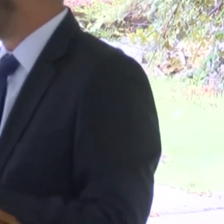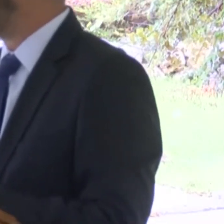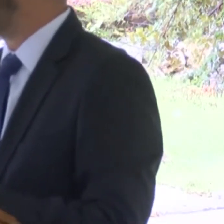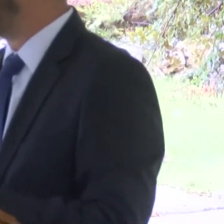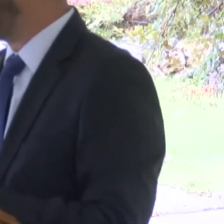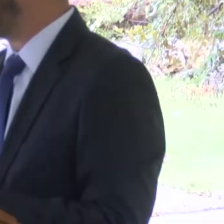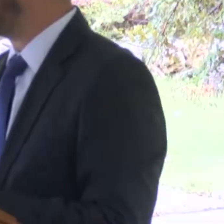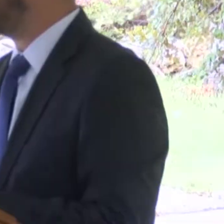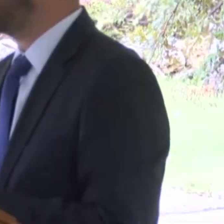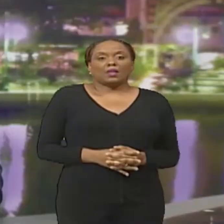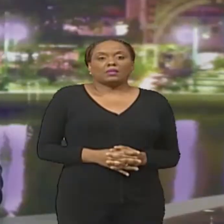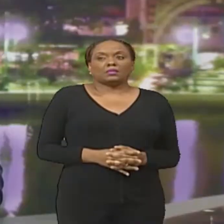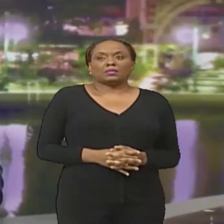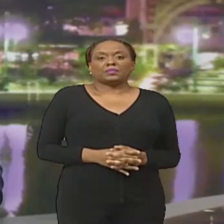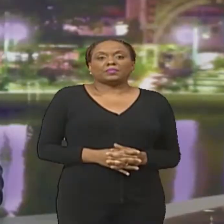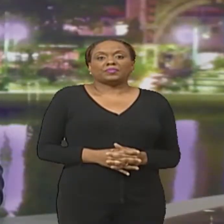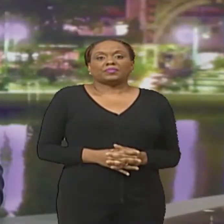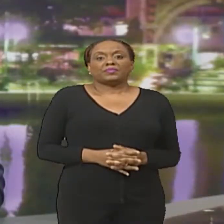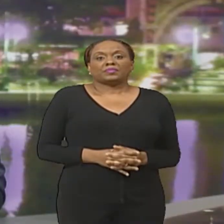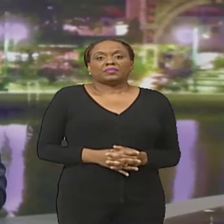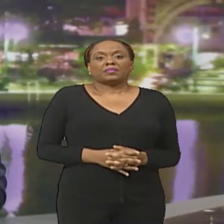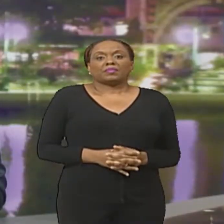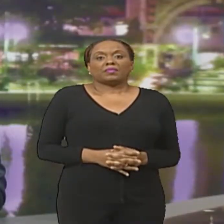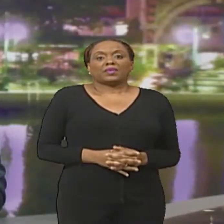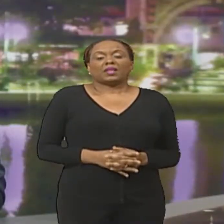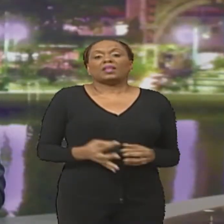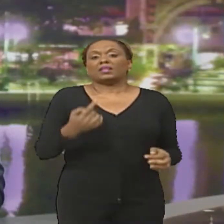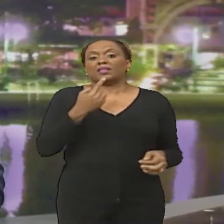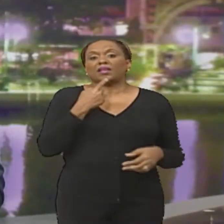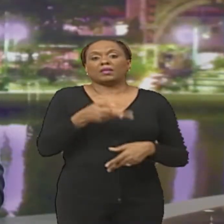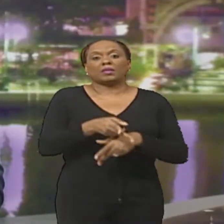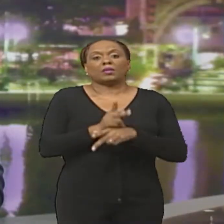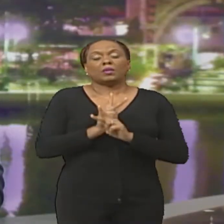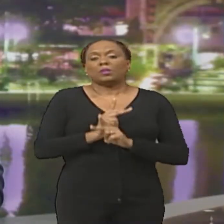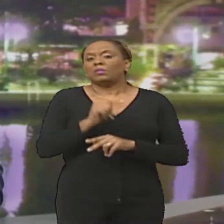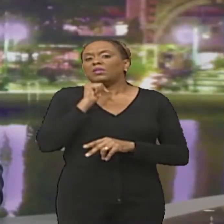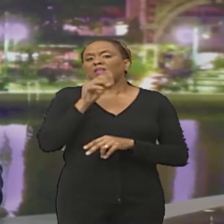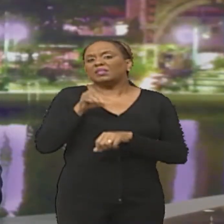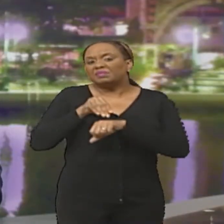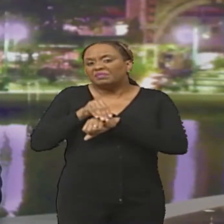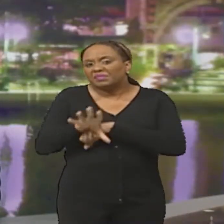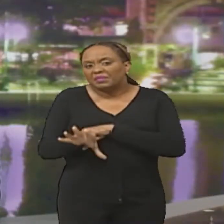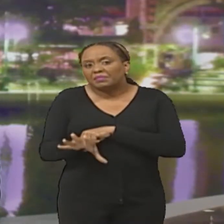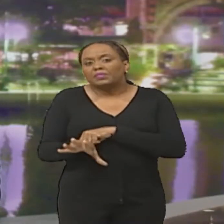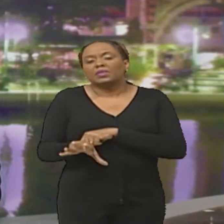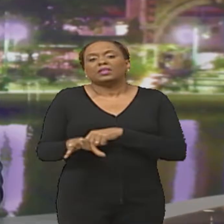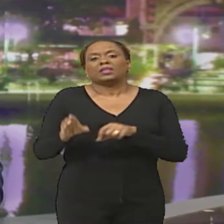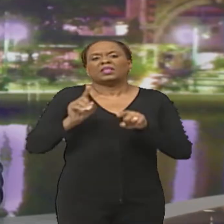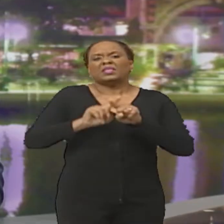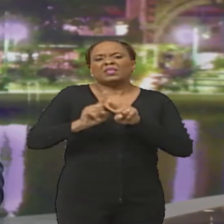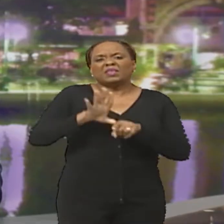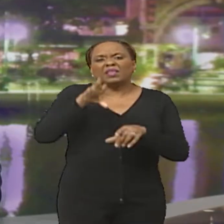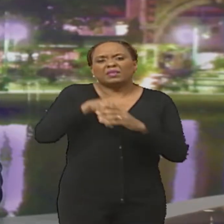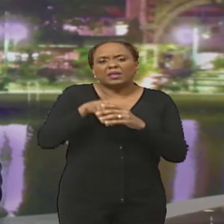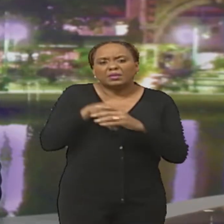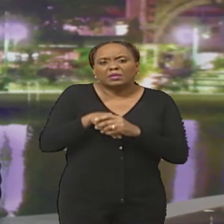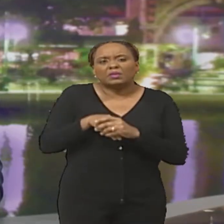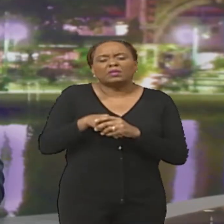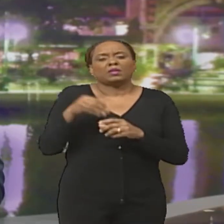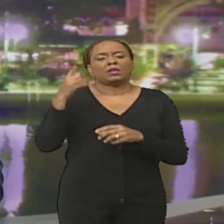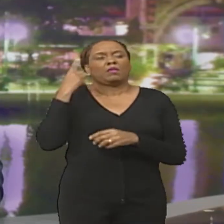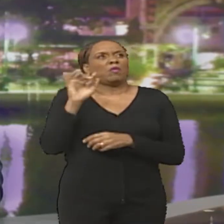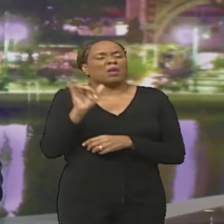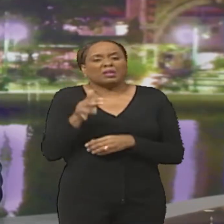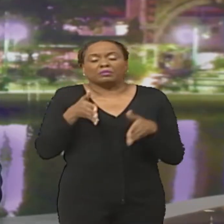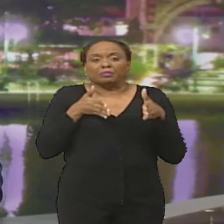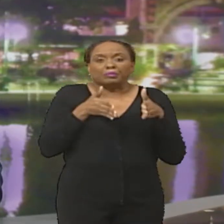the IMF agreement. Mr. Ura, however, stressed the loan will not affect its investments in the traditional areas,